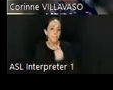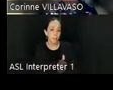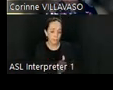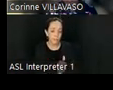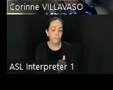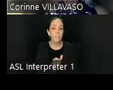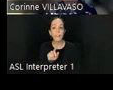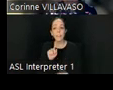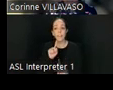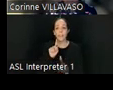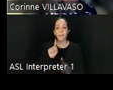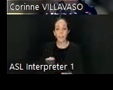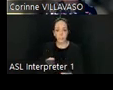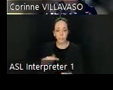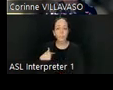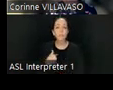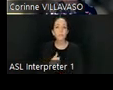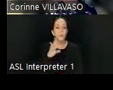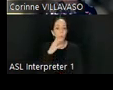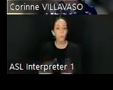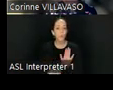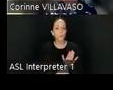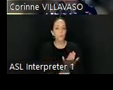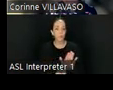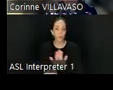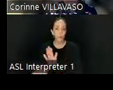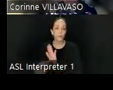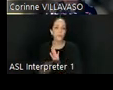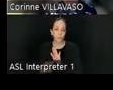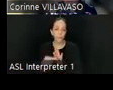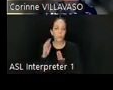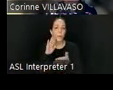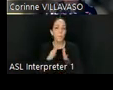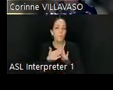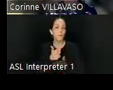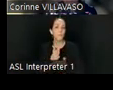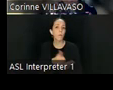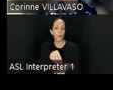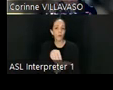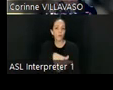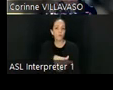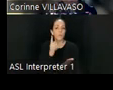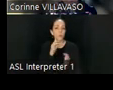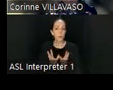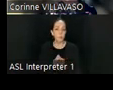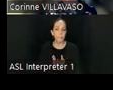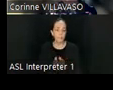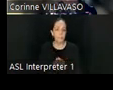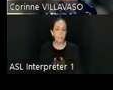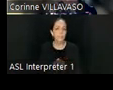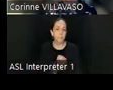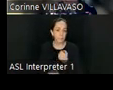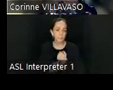both the question and answer will be visible to you and will become part of the meeting record. To access this feature,